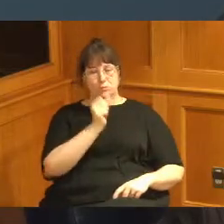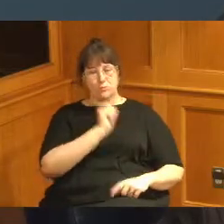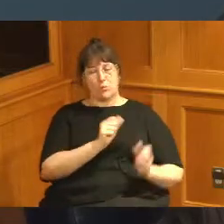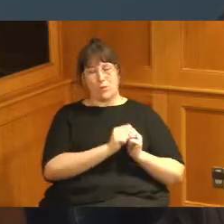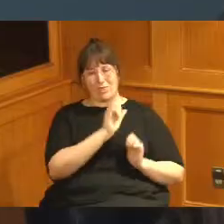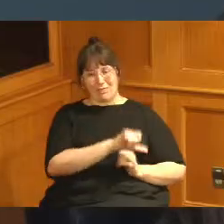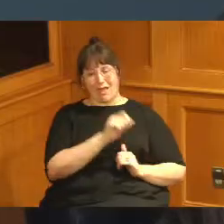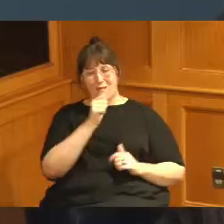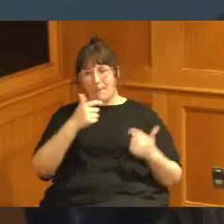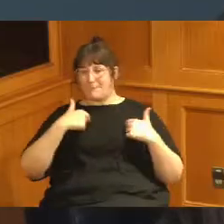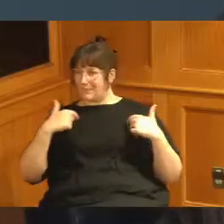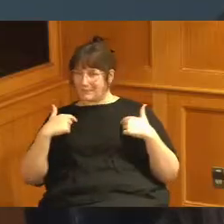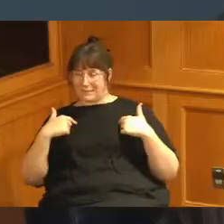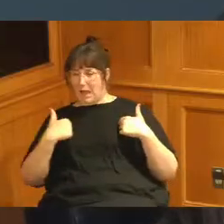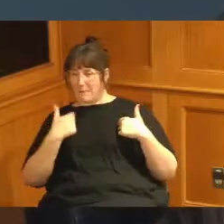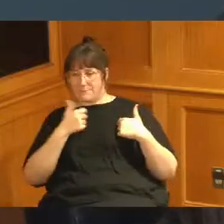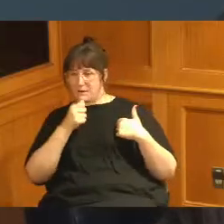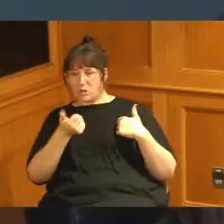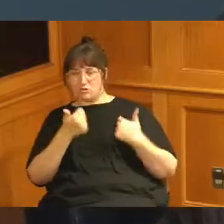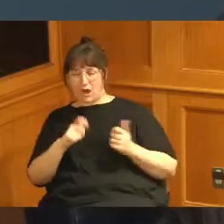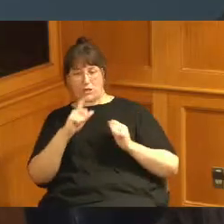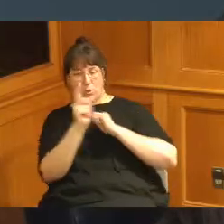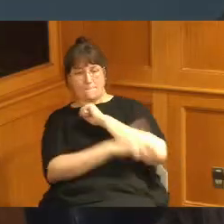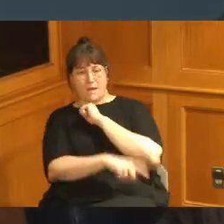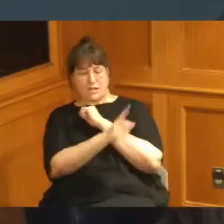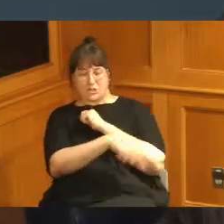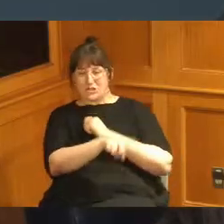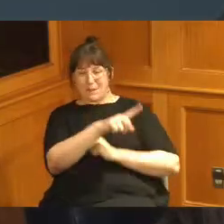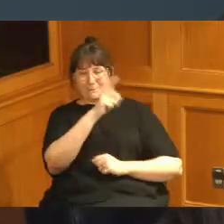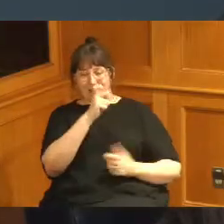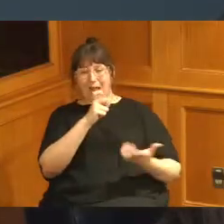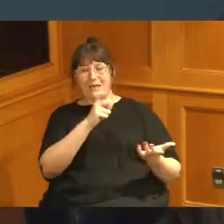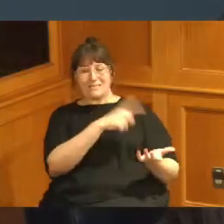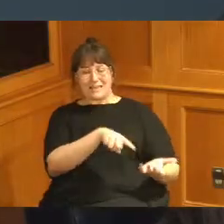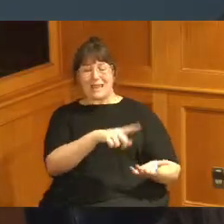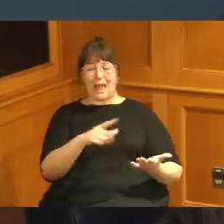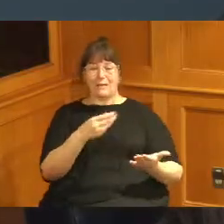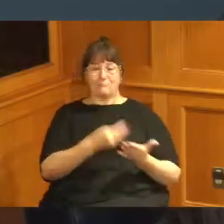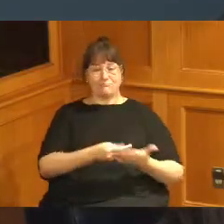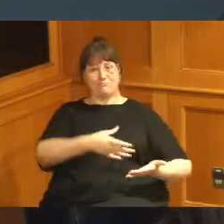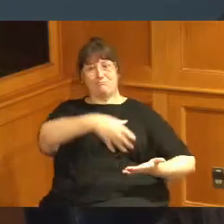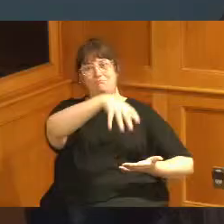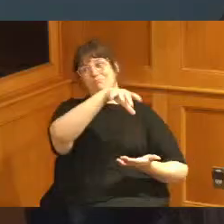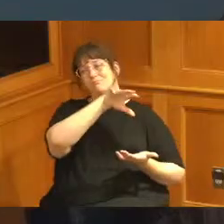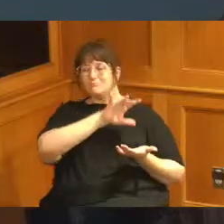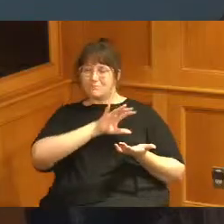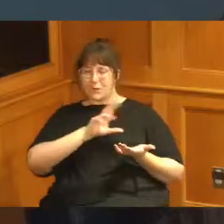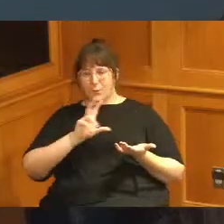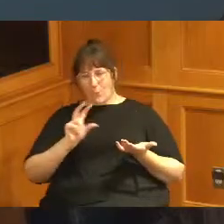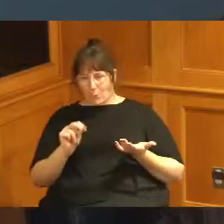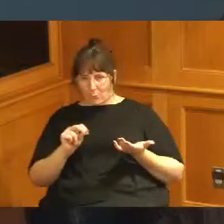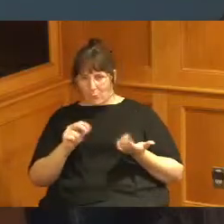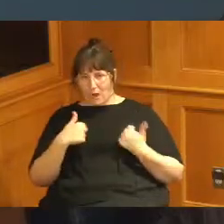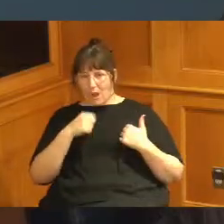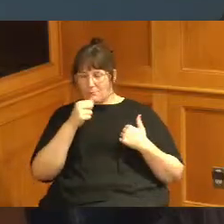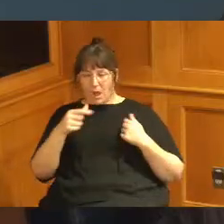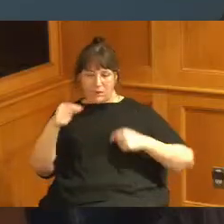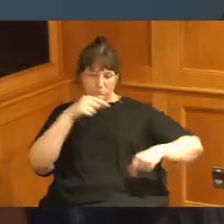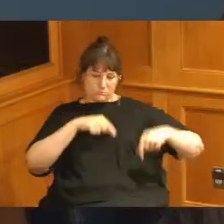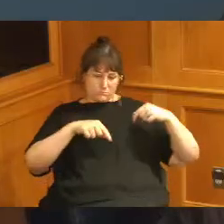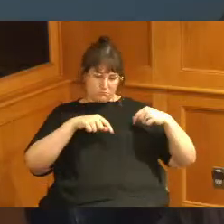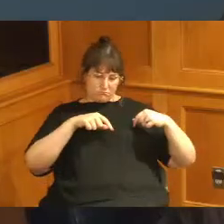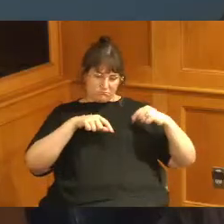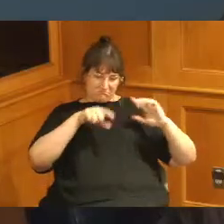me. I'm not here to punish them because they made lots of money. I'm not one that goes back, I move